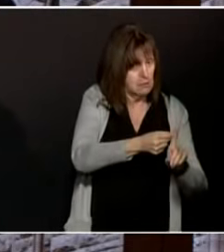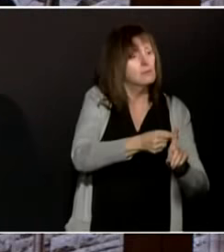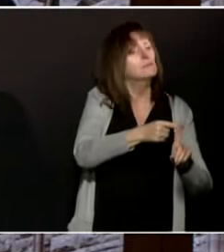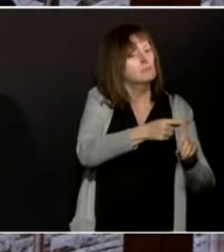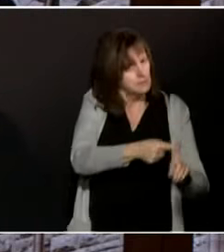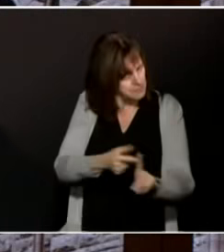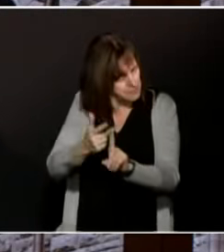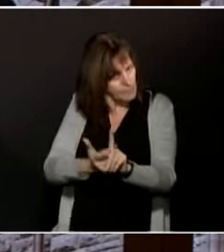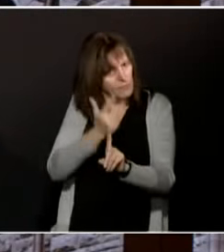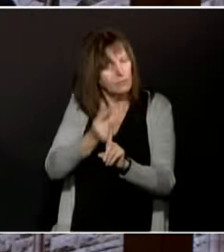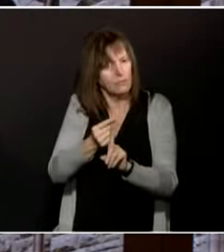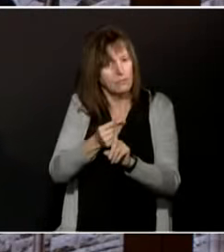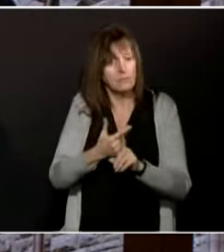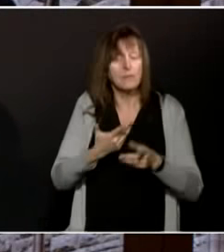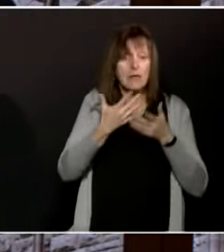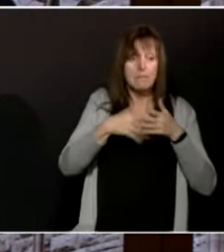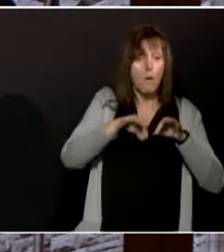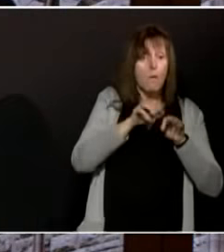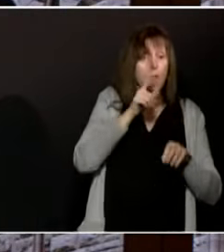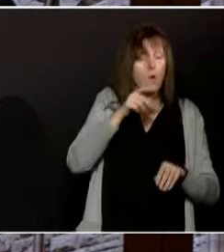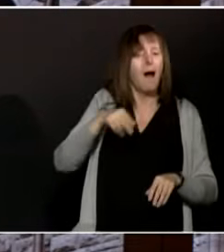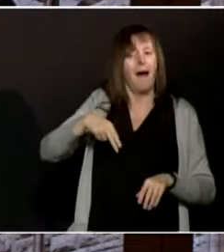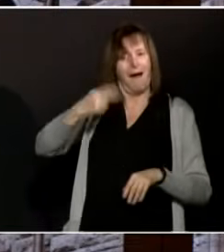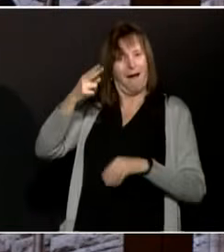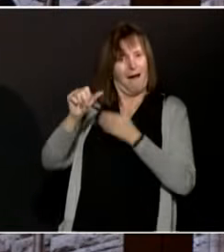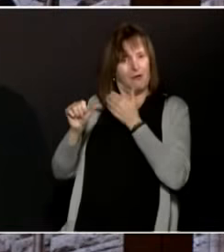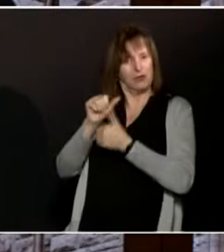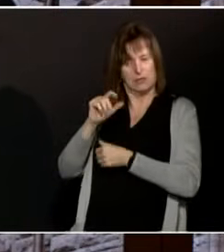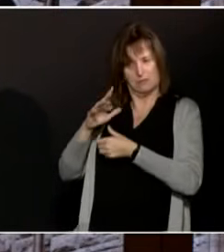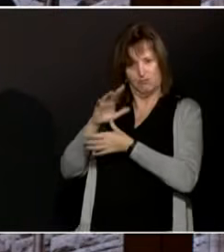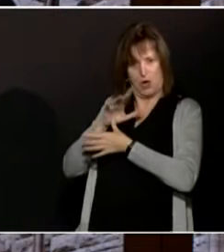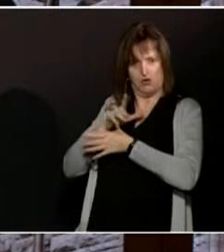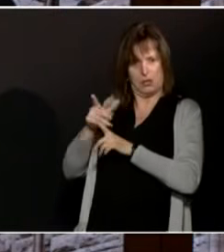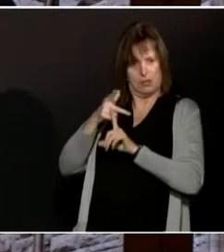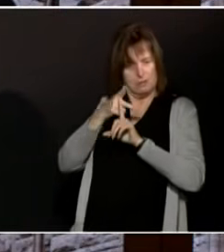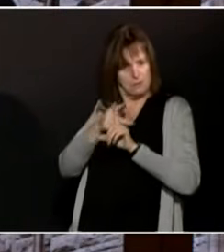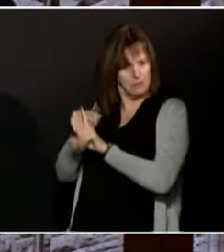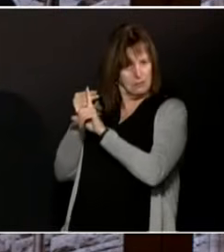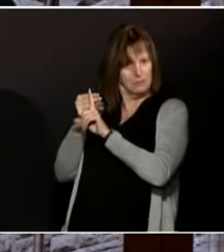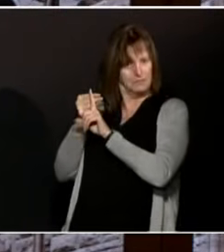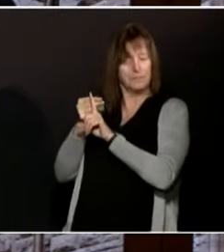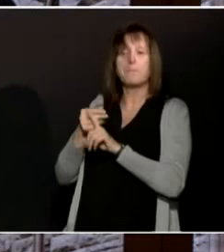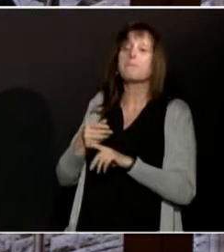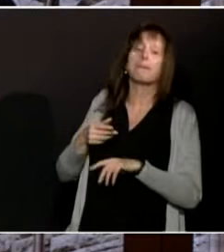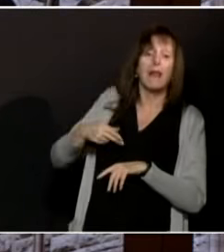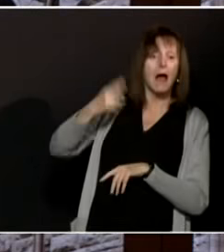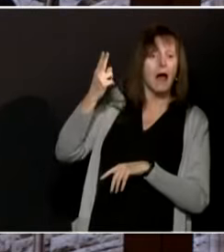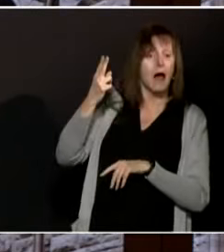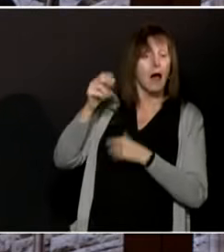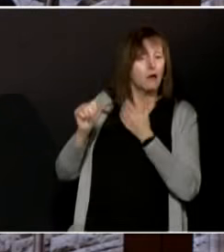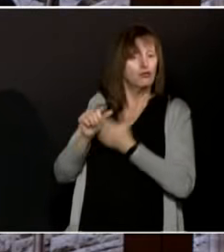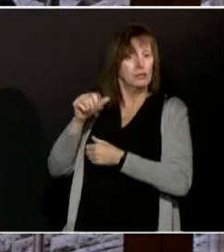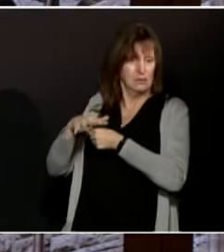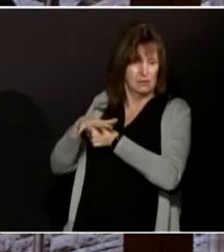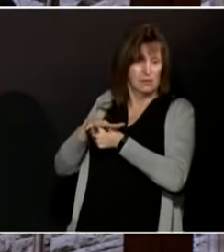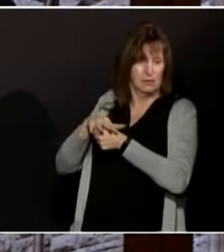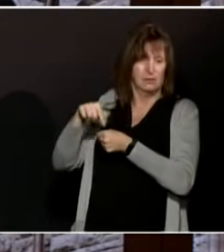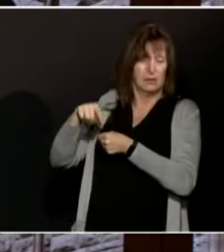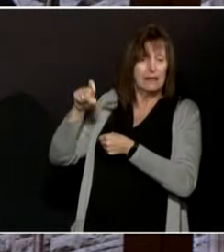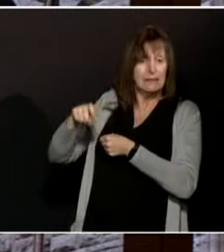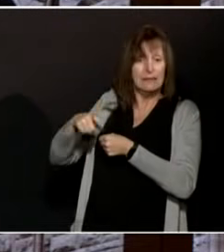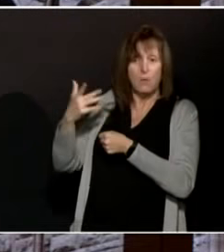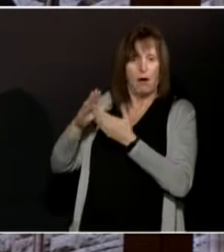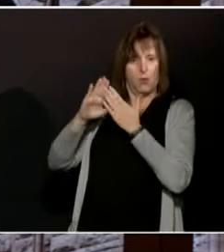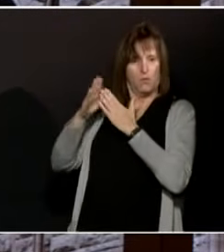first. And in some of our high-risk areas and neighborhoods, we need a community interest in that. There are people in there that are not